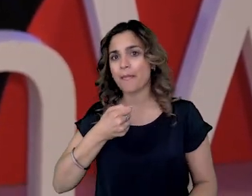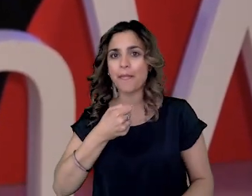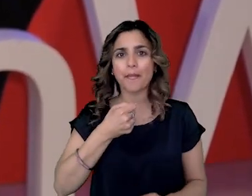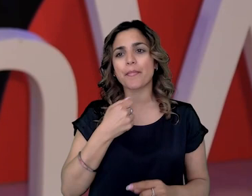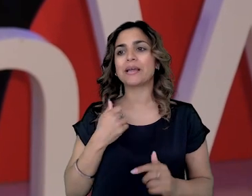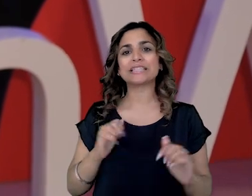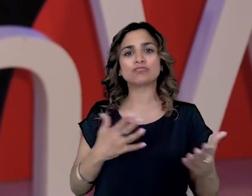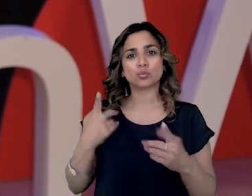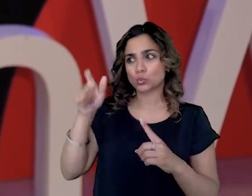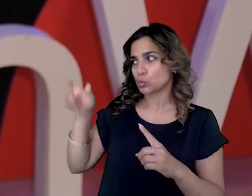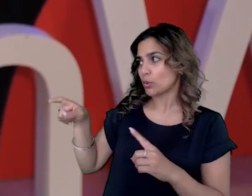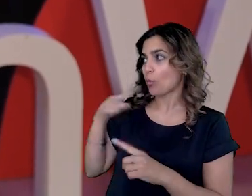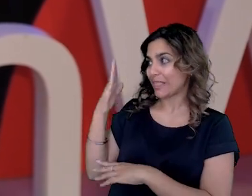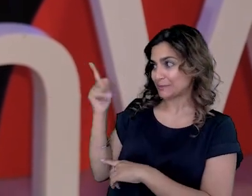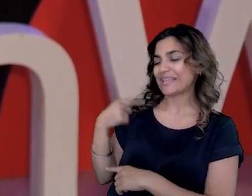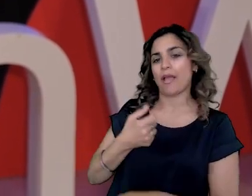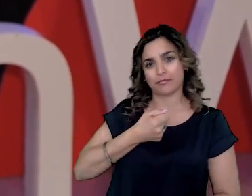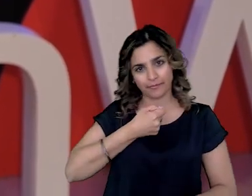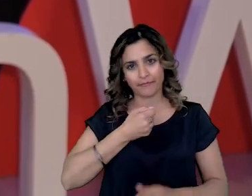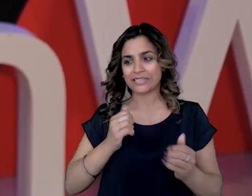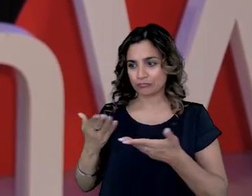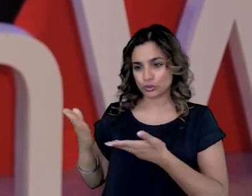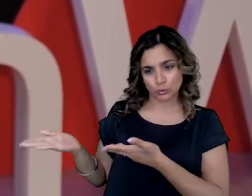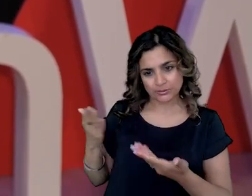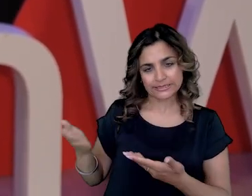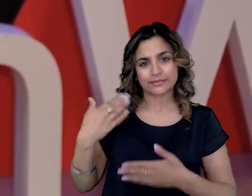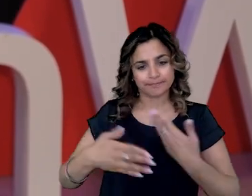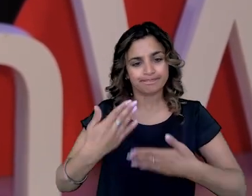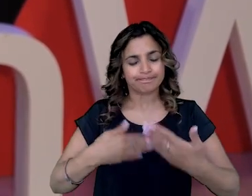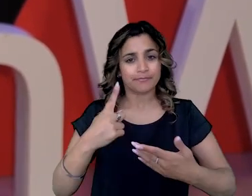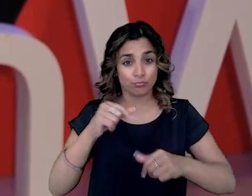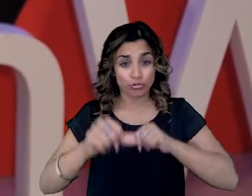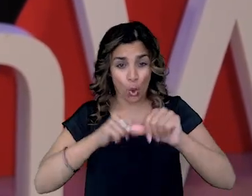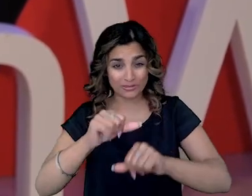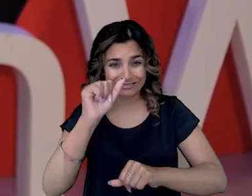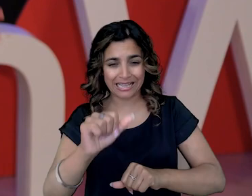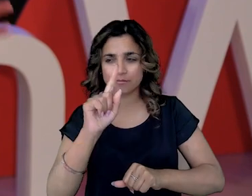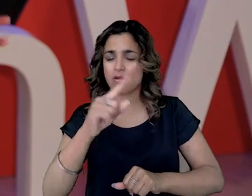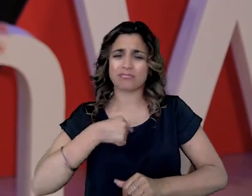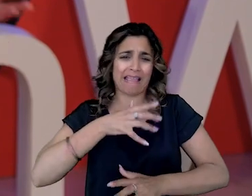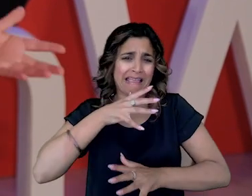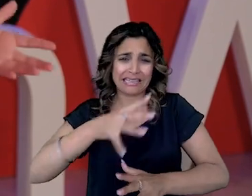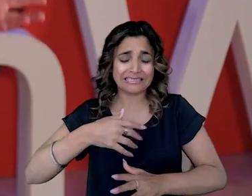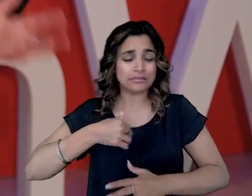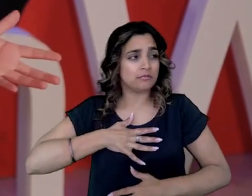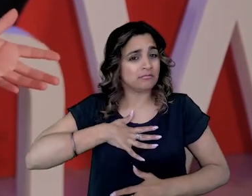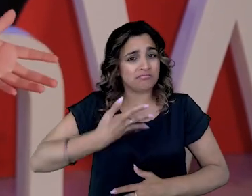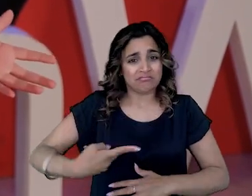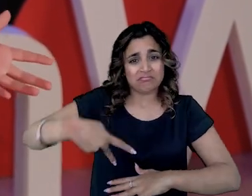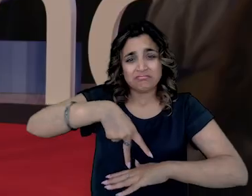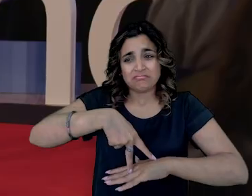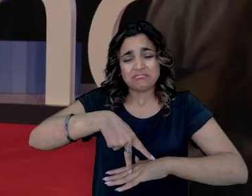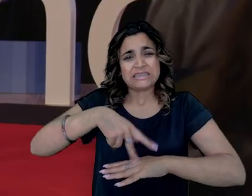thank speakers and even though there was a process to follow i just really hated that part of my